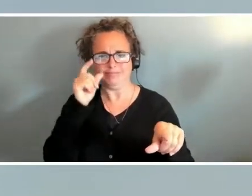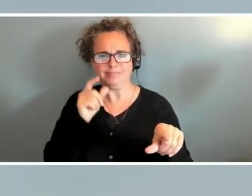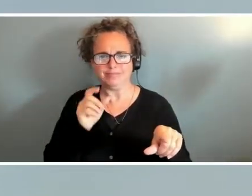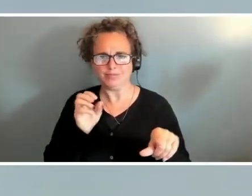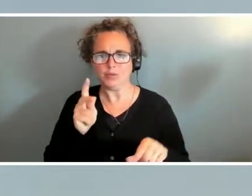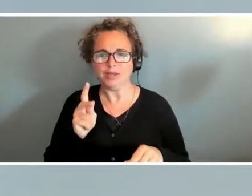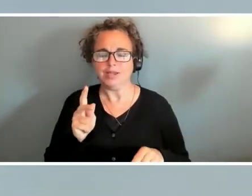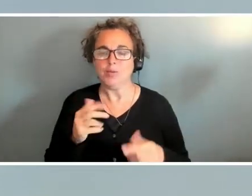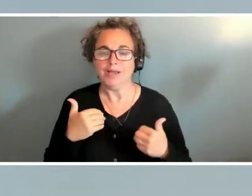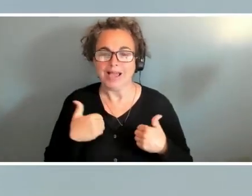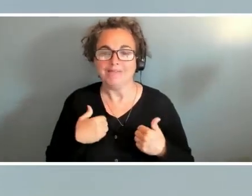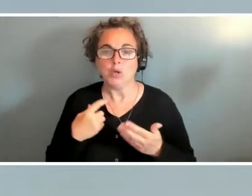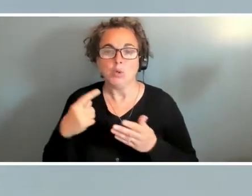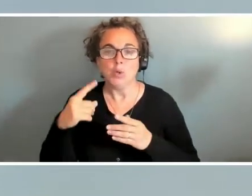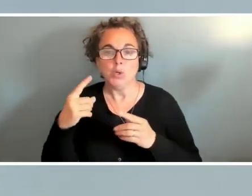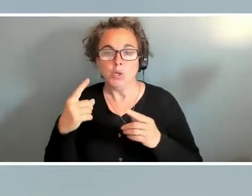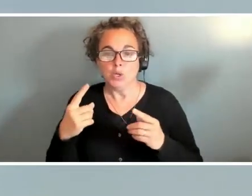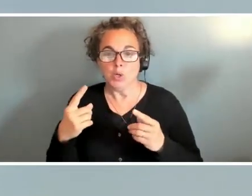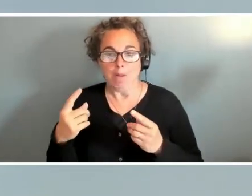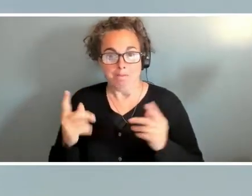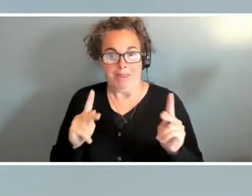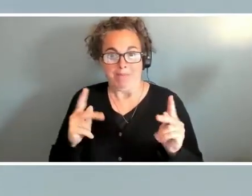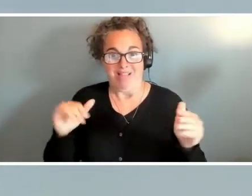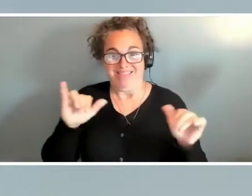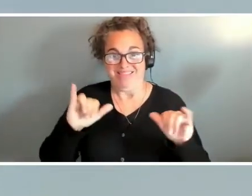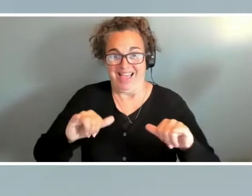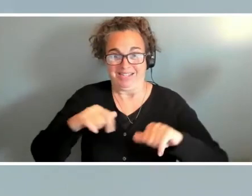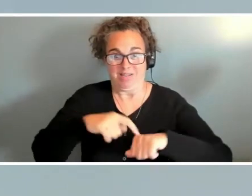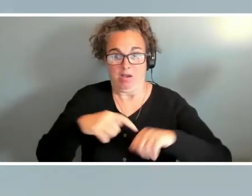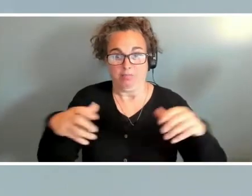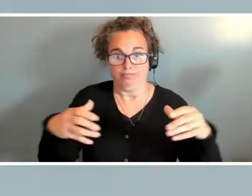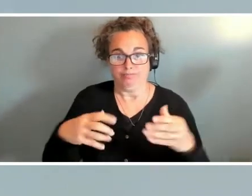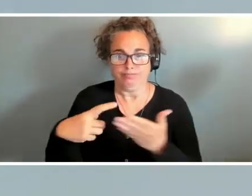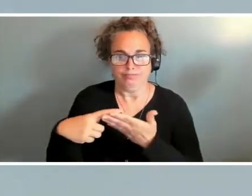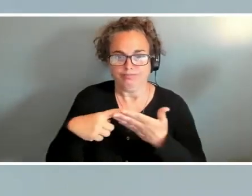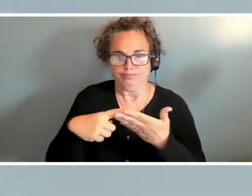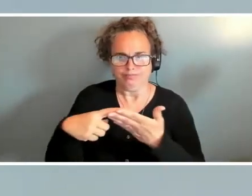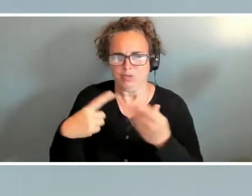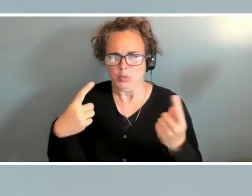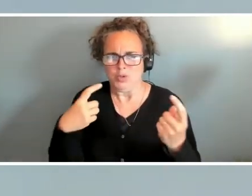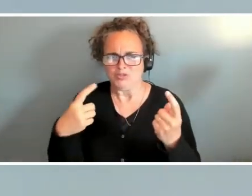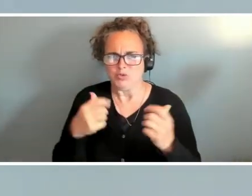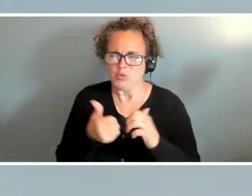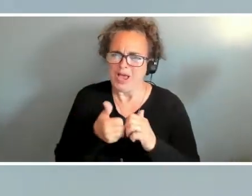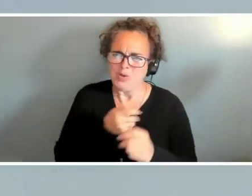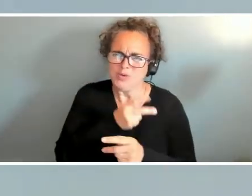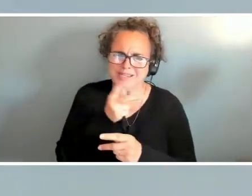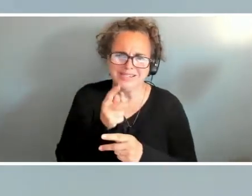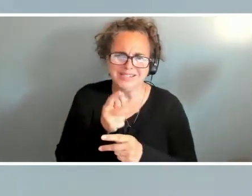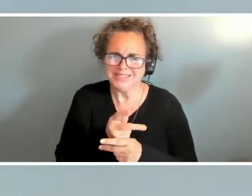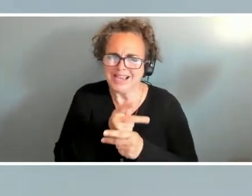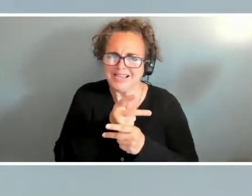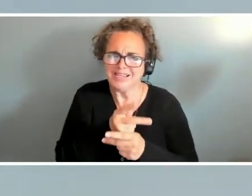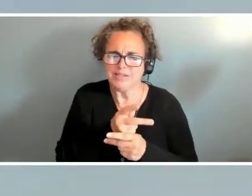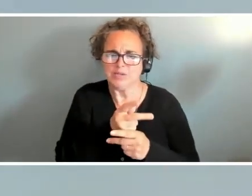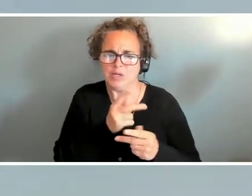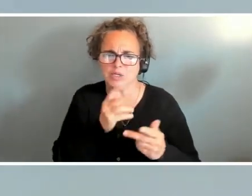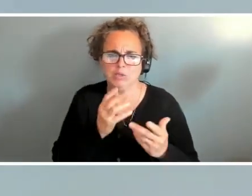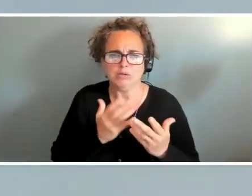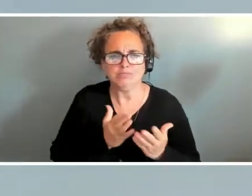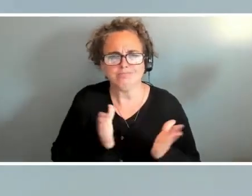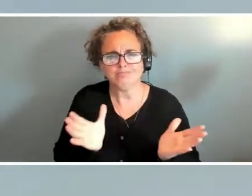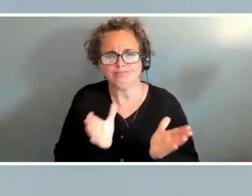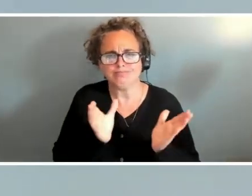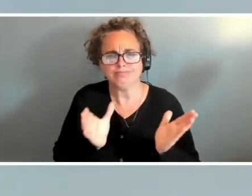We were having questions about, how do we maintain the nurturing, unique environment of a